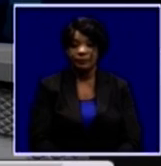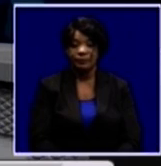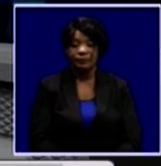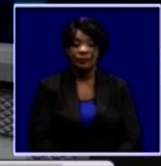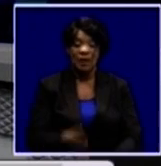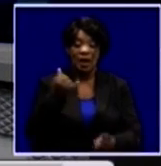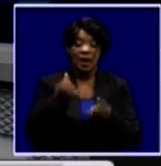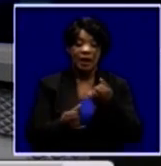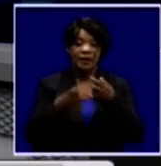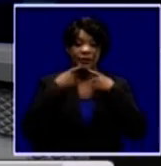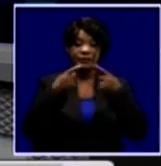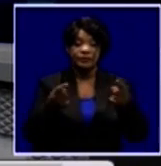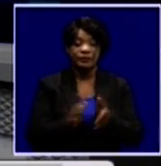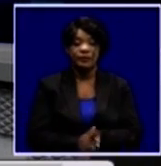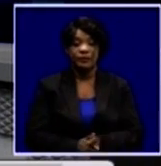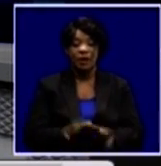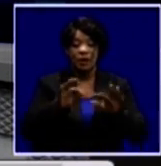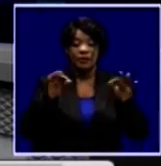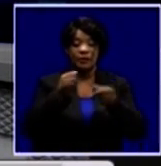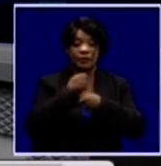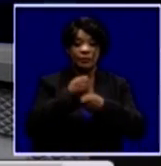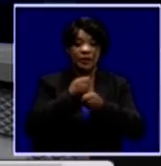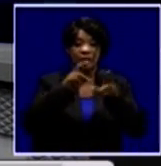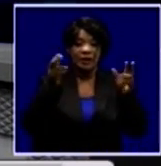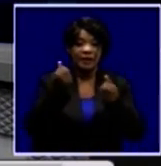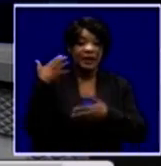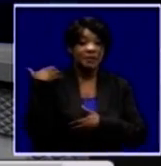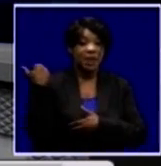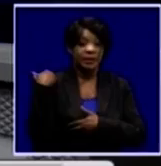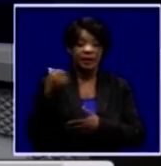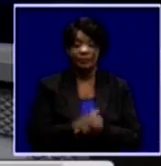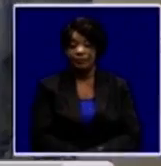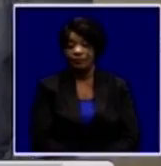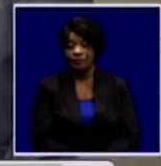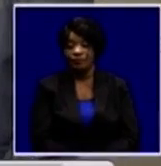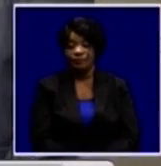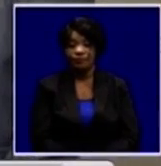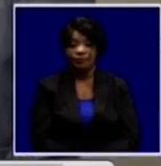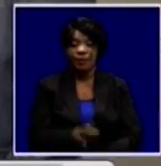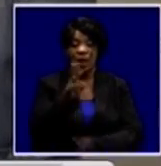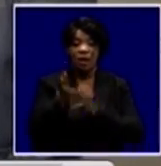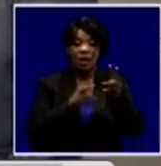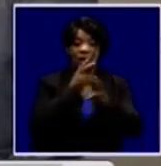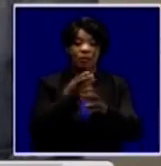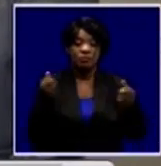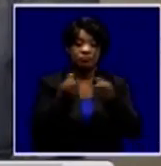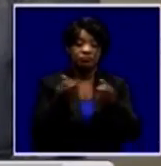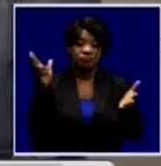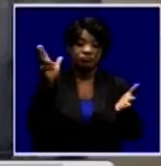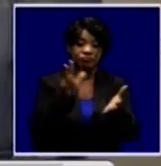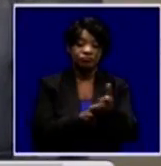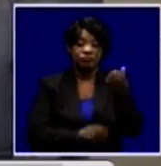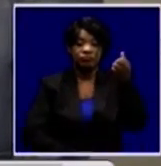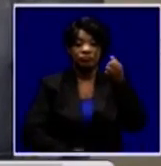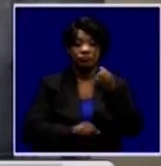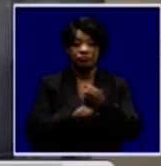Well, as we end the news tonight, a quick recap of stories making headlines. The World Bank reaffirms its